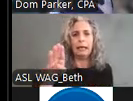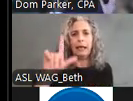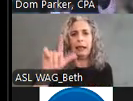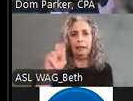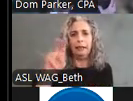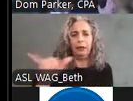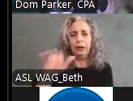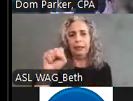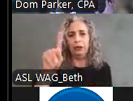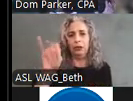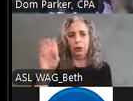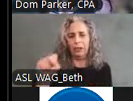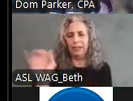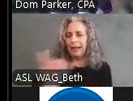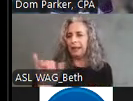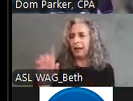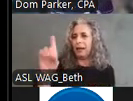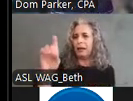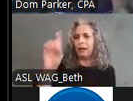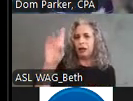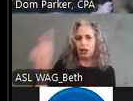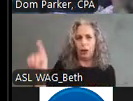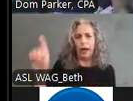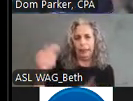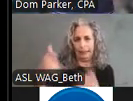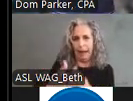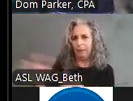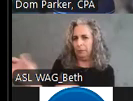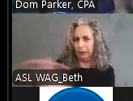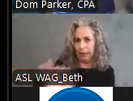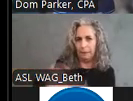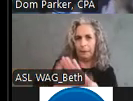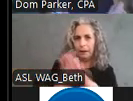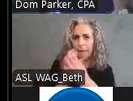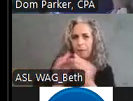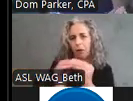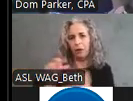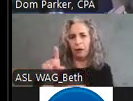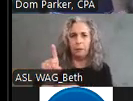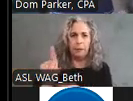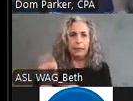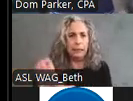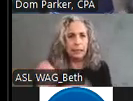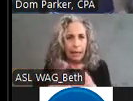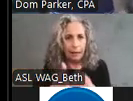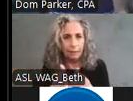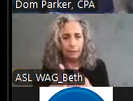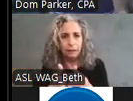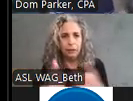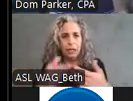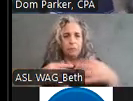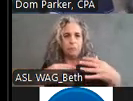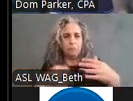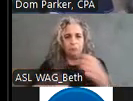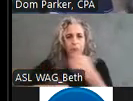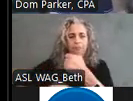of a Dungeons and Dragons campaign encapsulated into a PC game. So the whole thing is turn-based in combat, and there's a